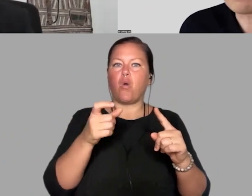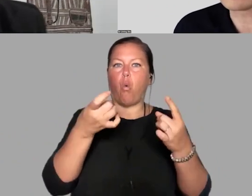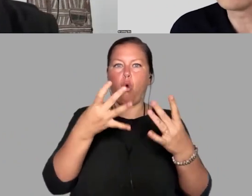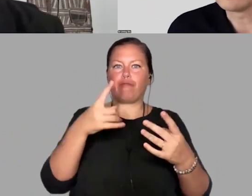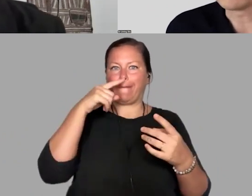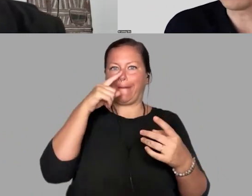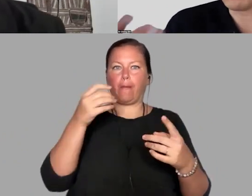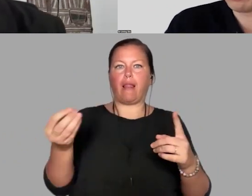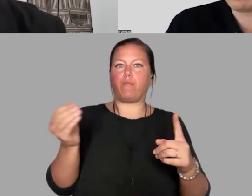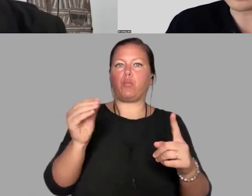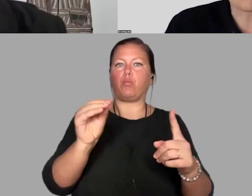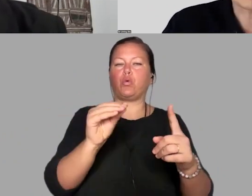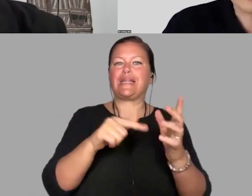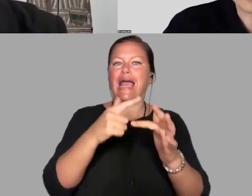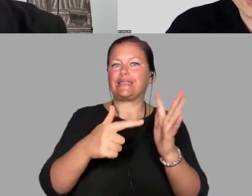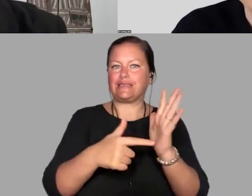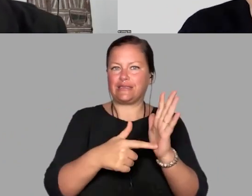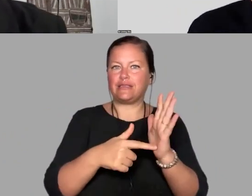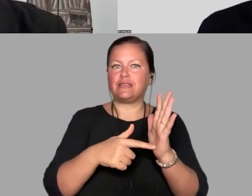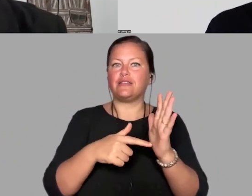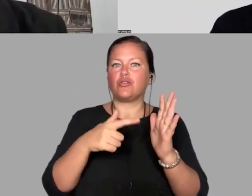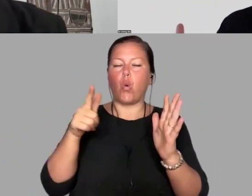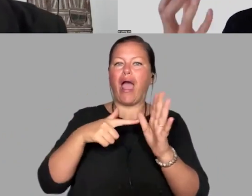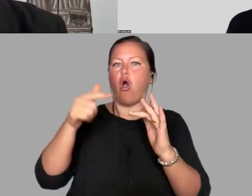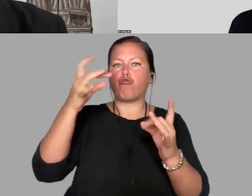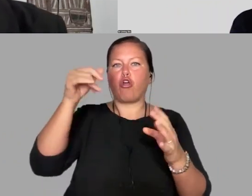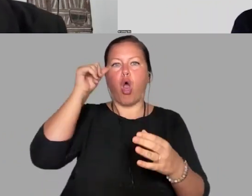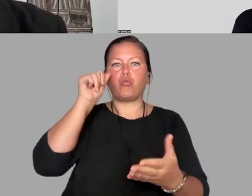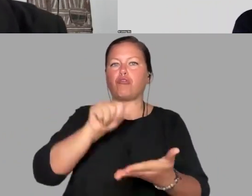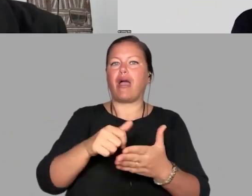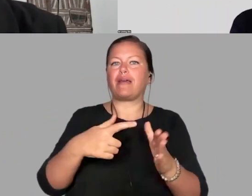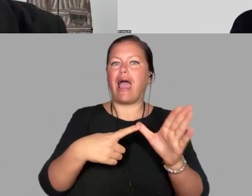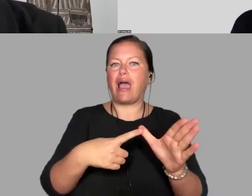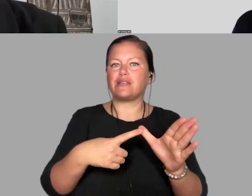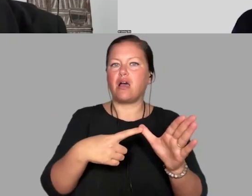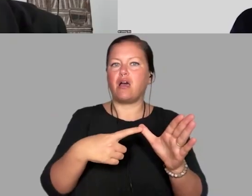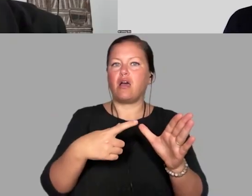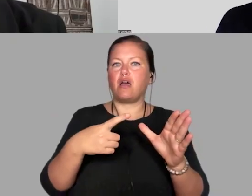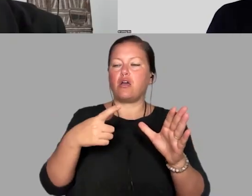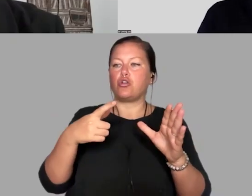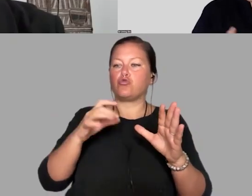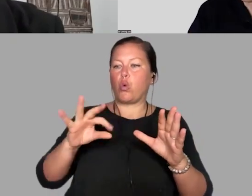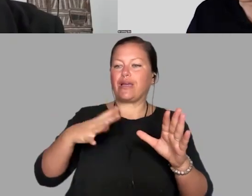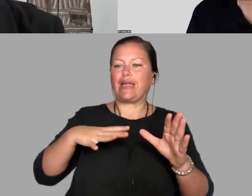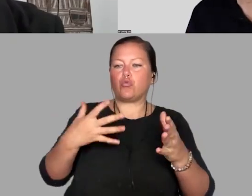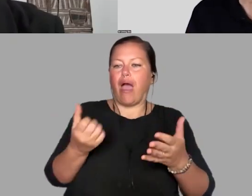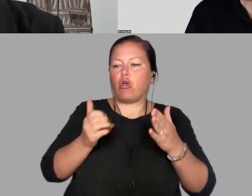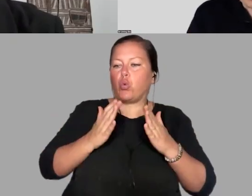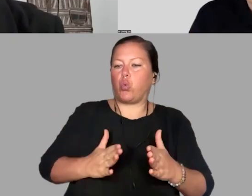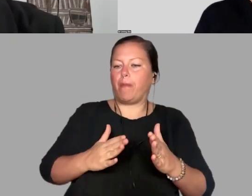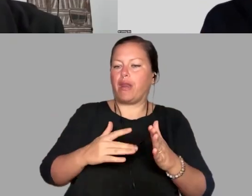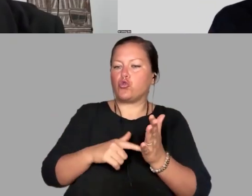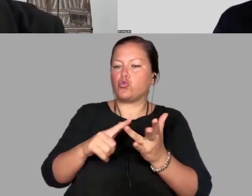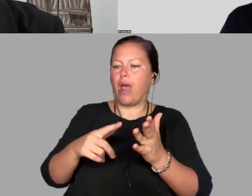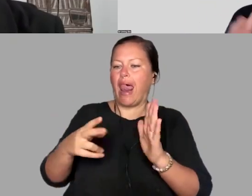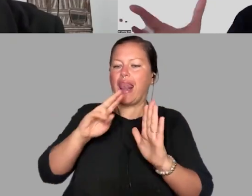tag on it. So they know the correct answer. When you train the AI, you don't have to have human to label them one